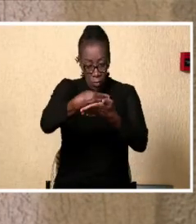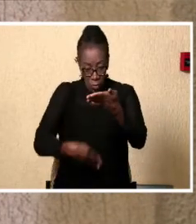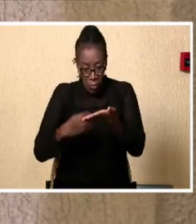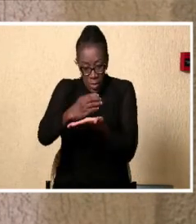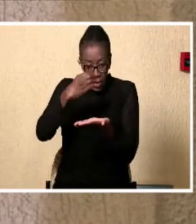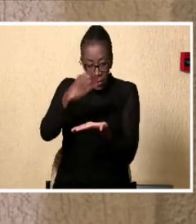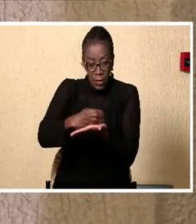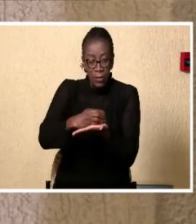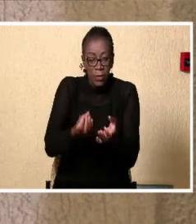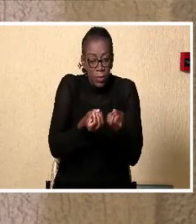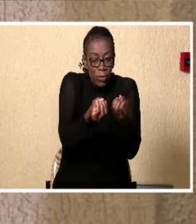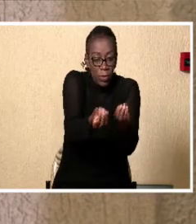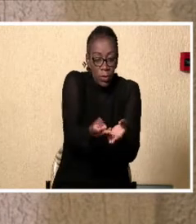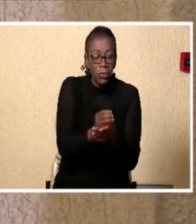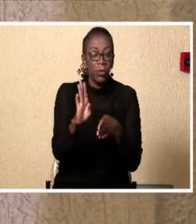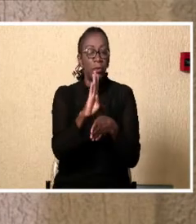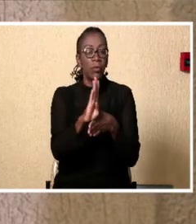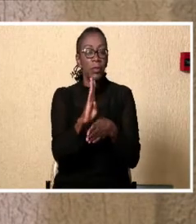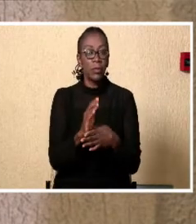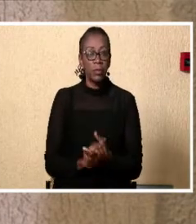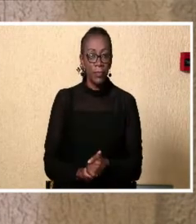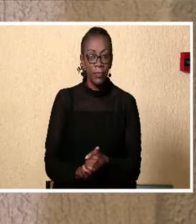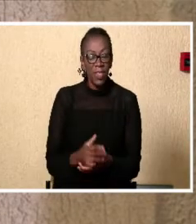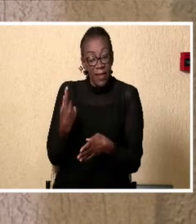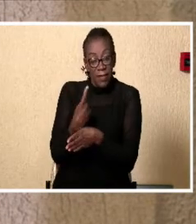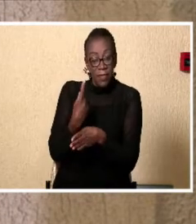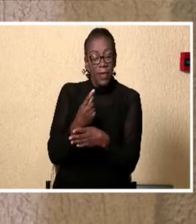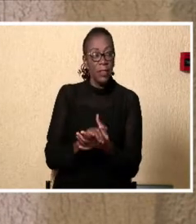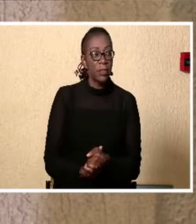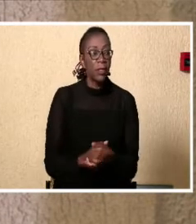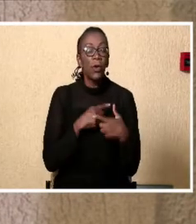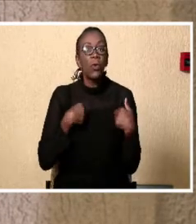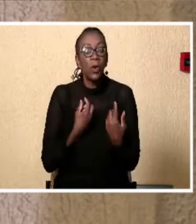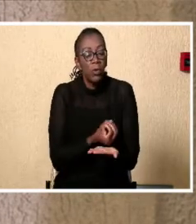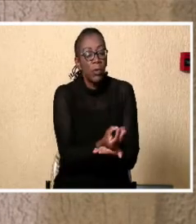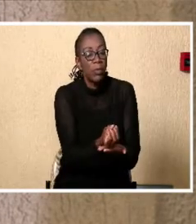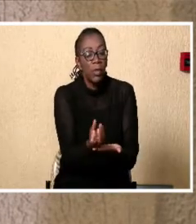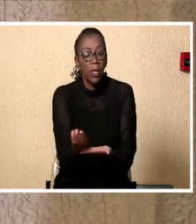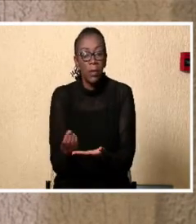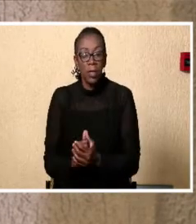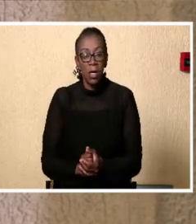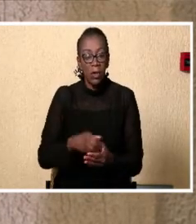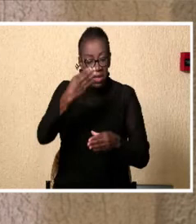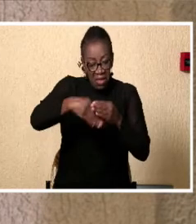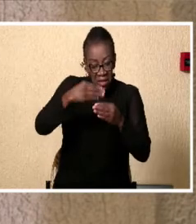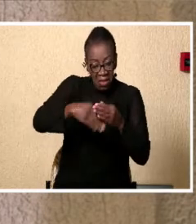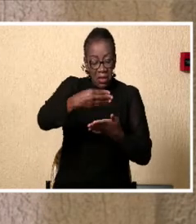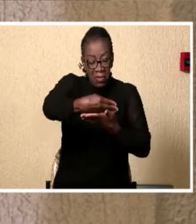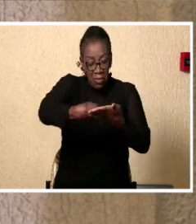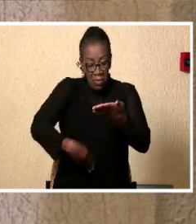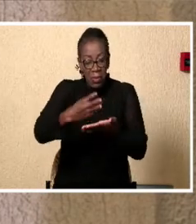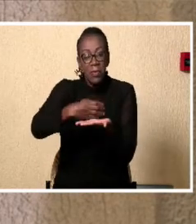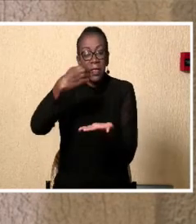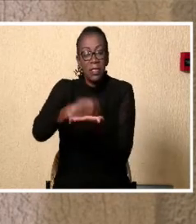Initially, from the Saturday when the measure was actually instituted, we were handing out interim paper certificates. But of